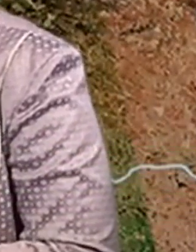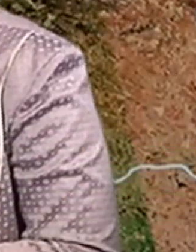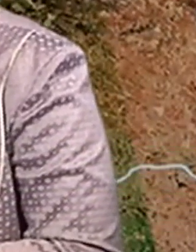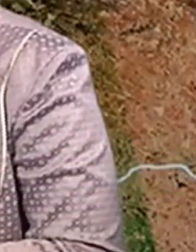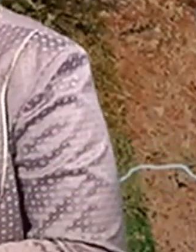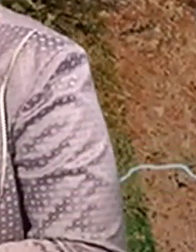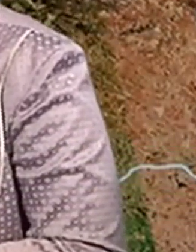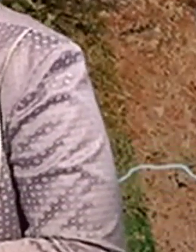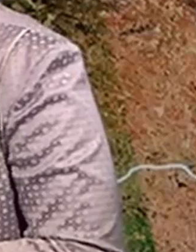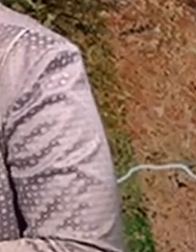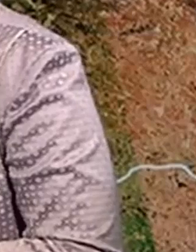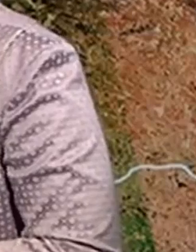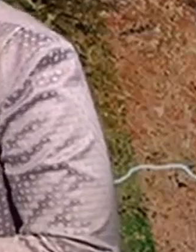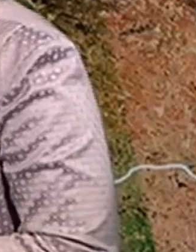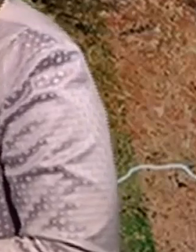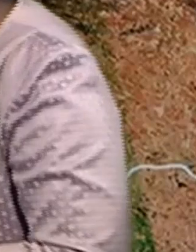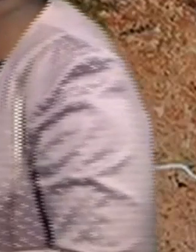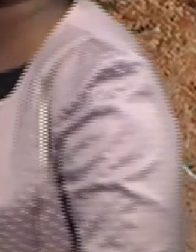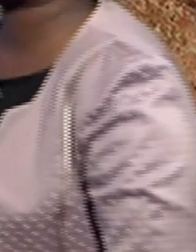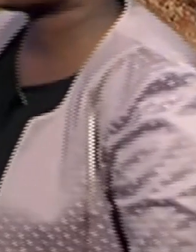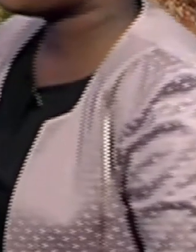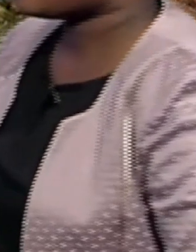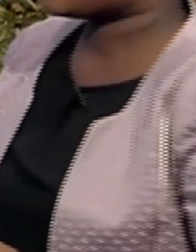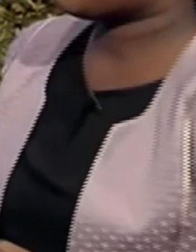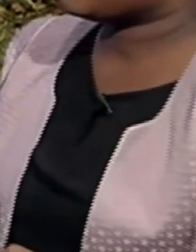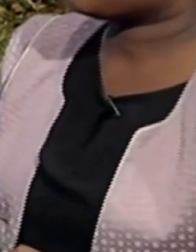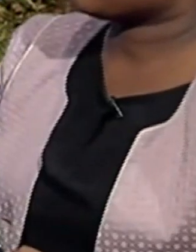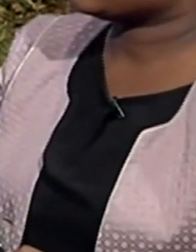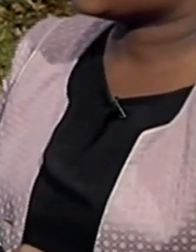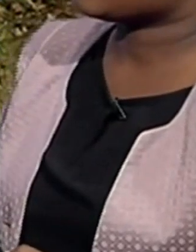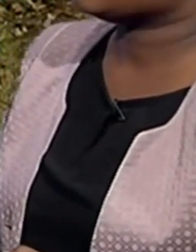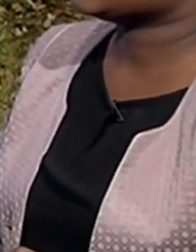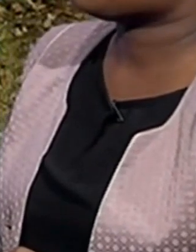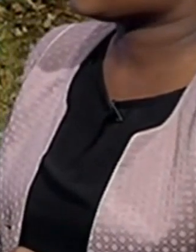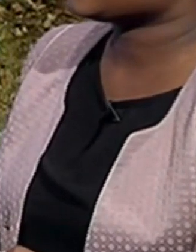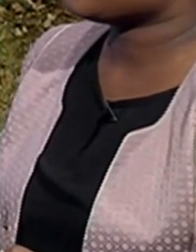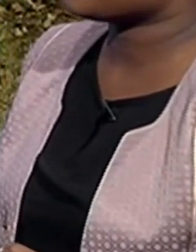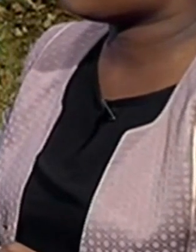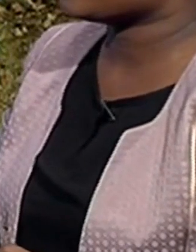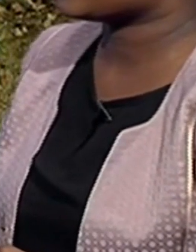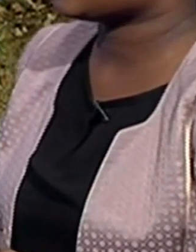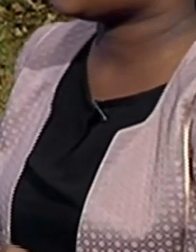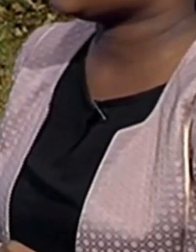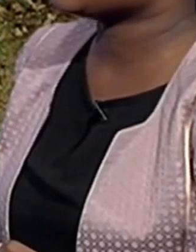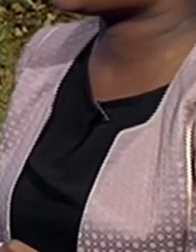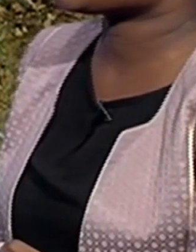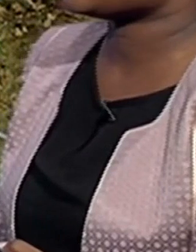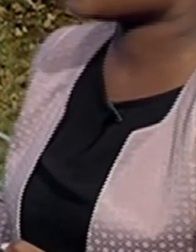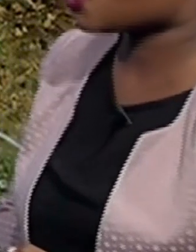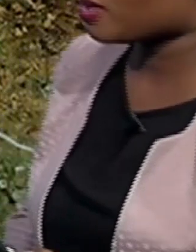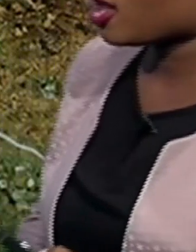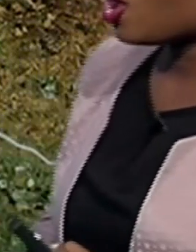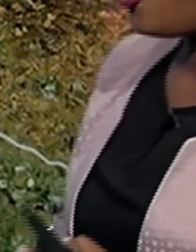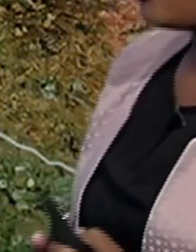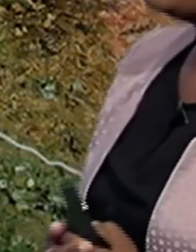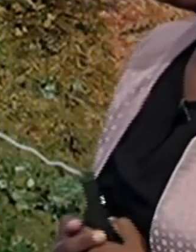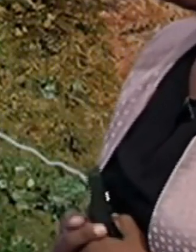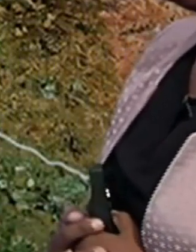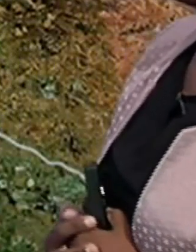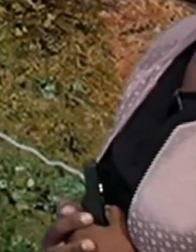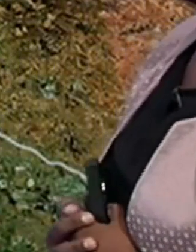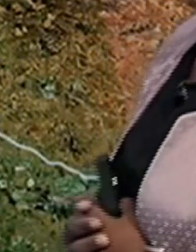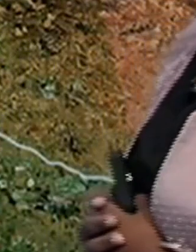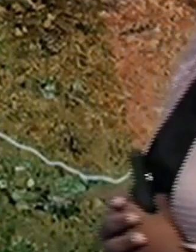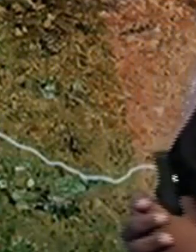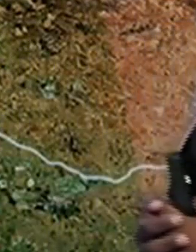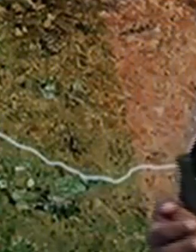mosong re lebelle di grata tsa rona tsa di temperature tsa me mabosa ga re lebella province ya Gauteng Springs tla beke me go di grata di le 10 go ya go di grata